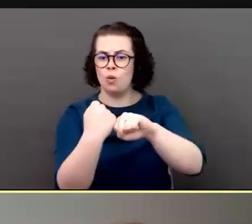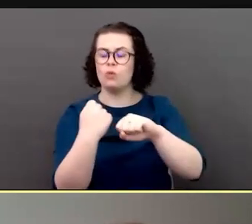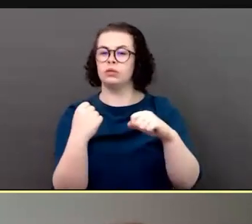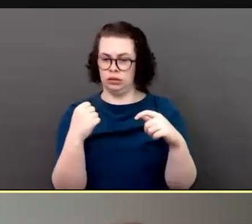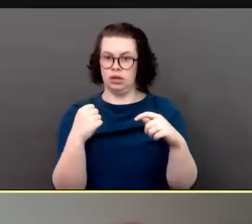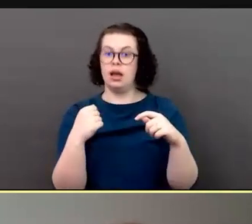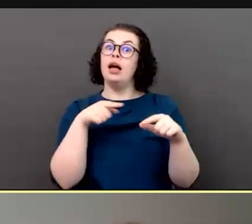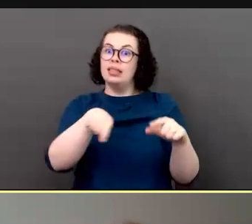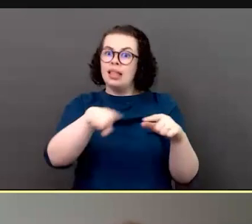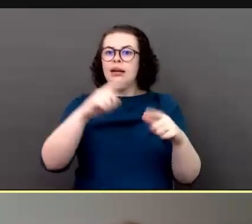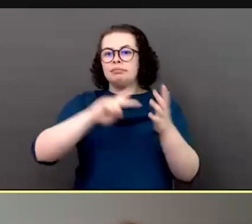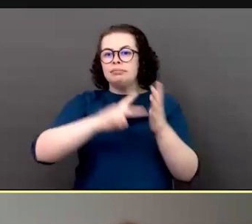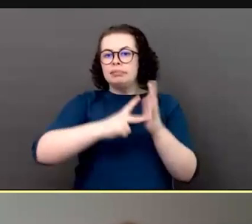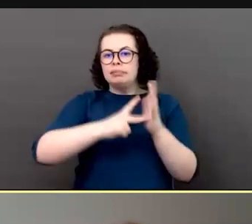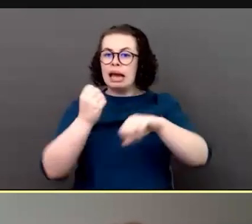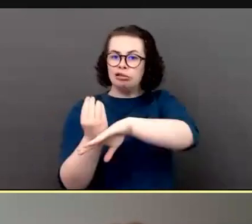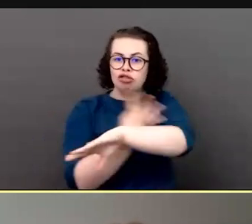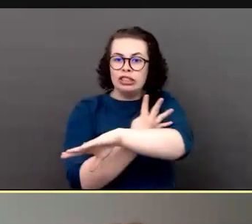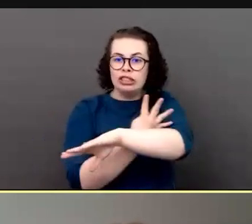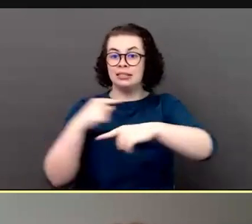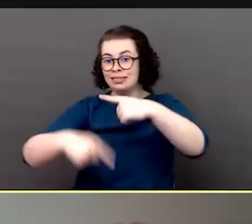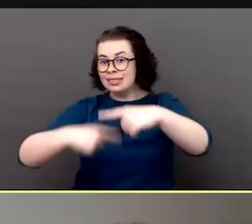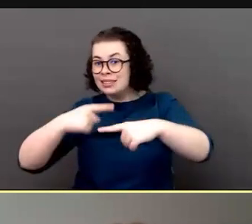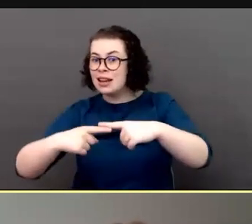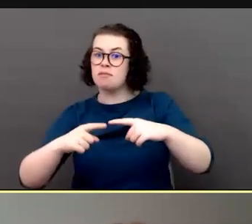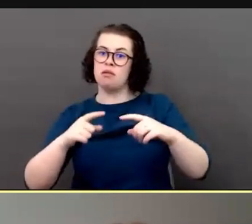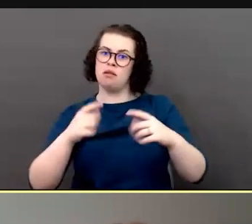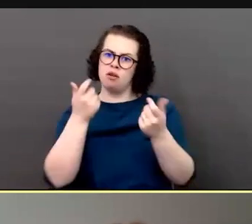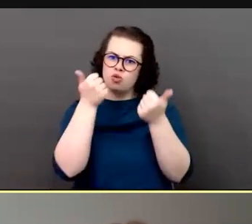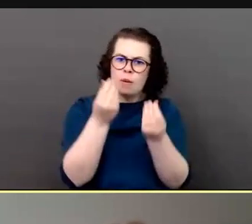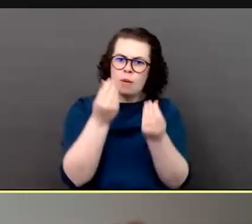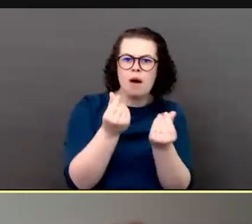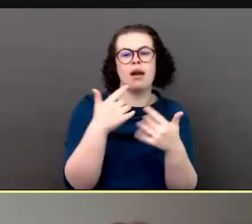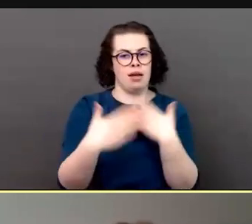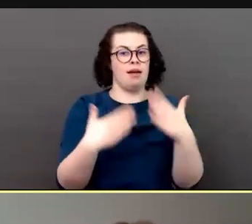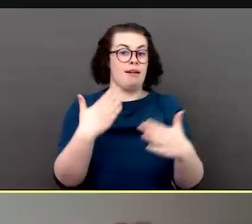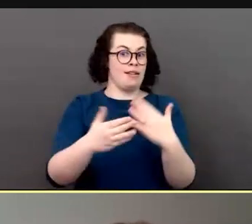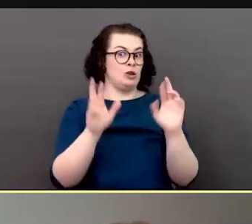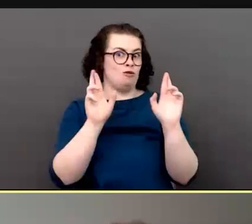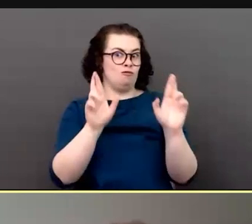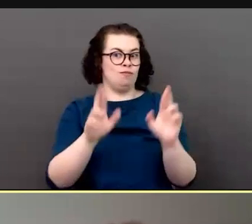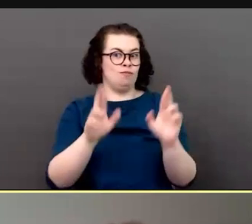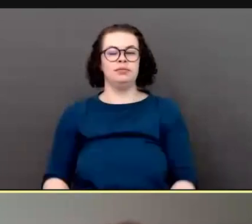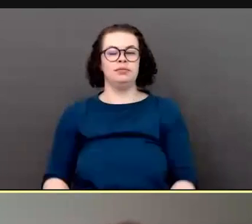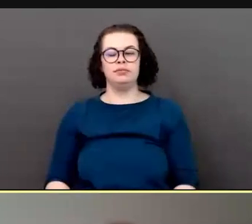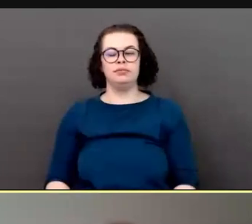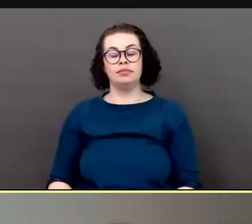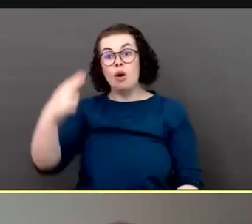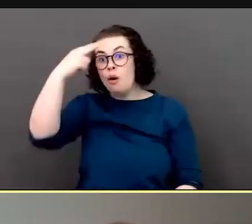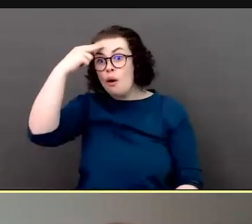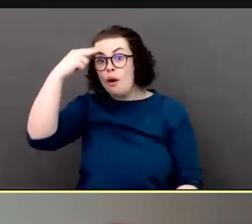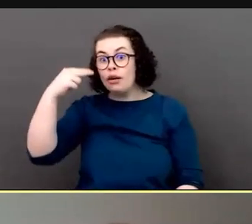affordability. I'm also very happy that ONCE is a partner of the new European Bauhaus,